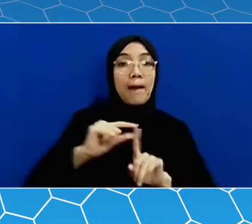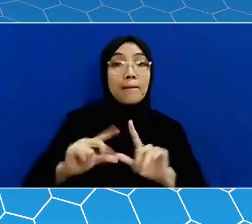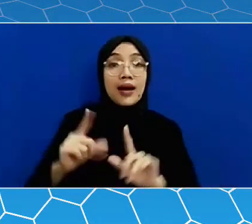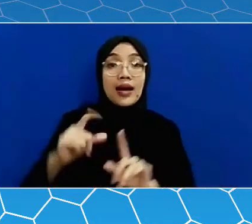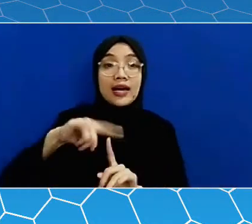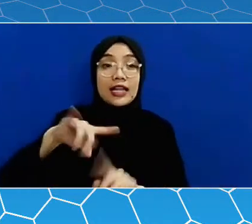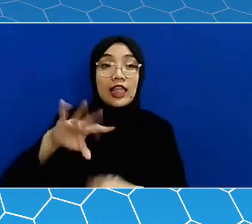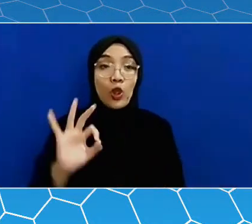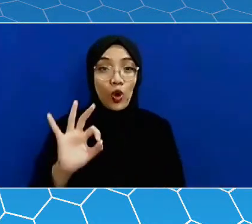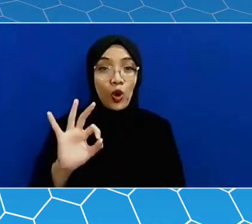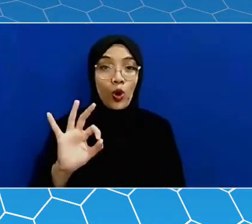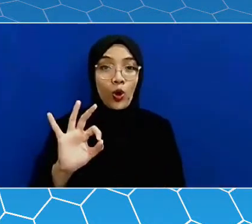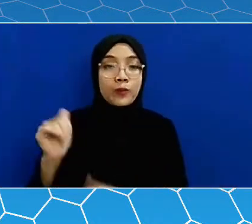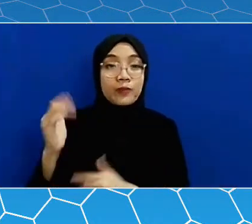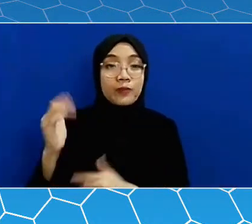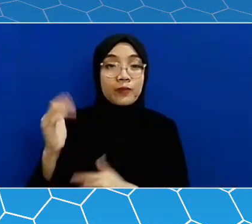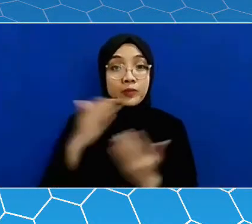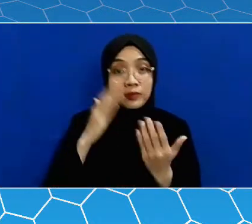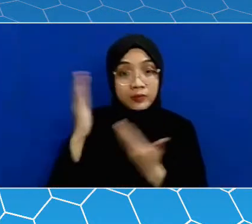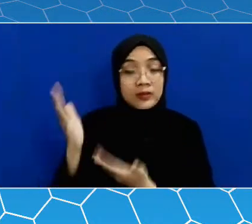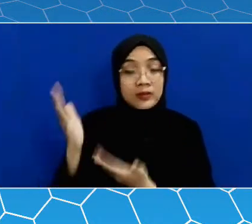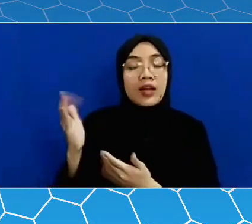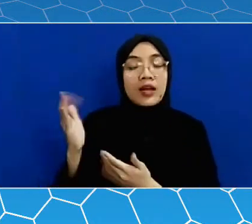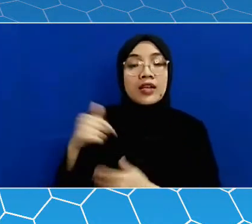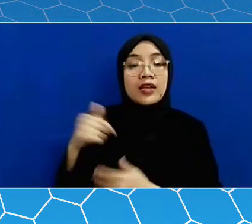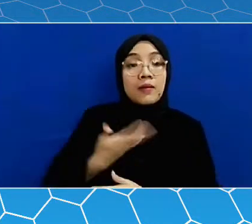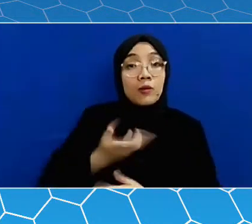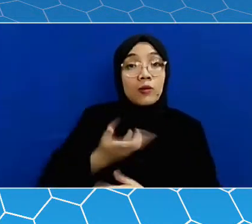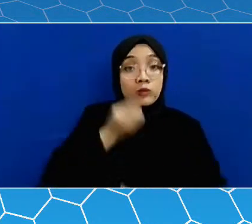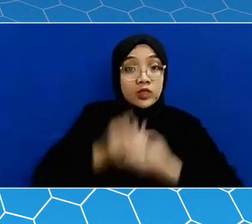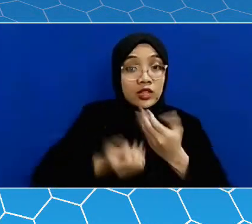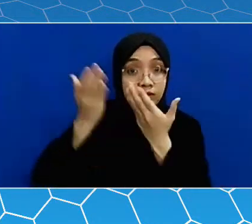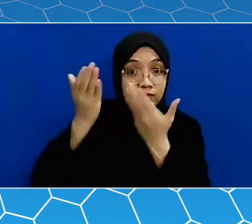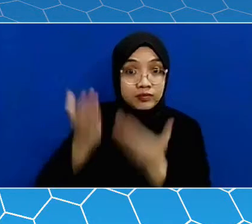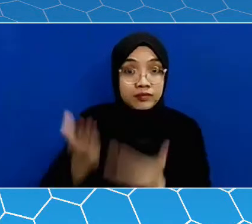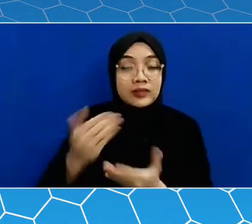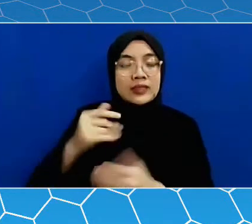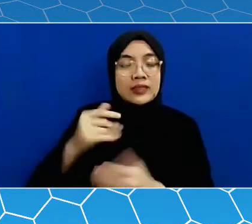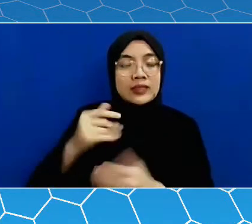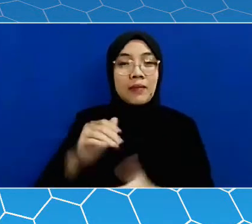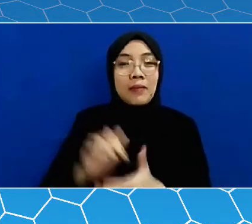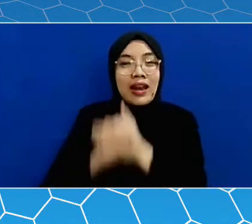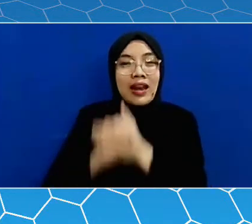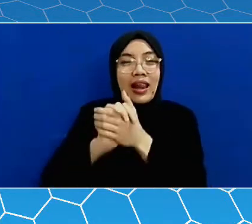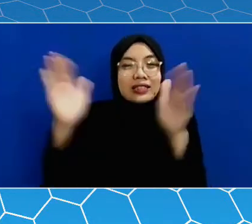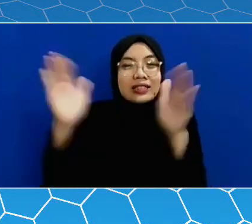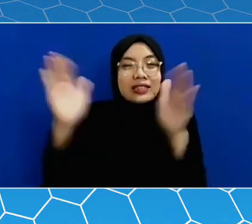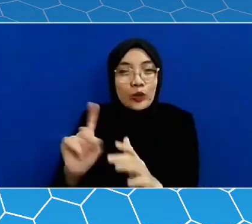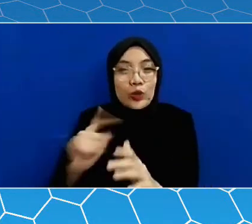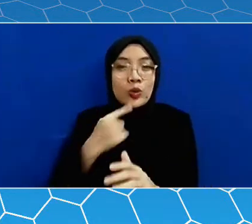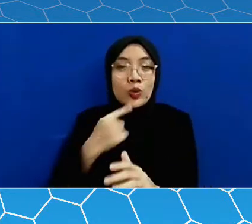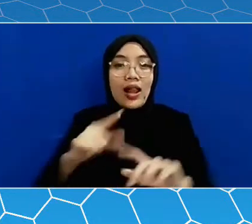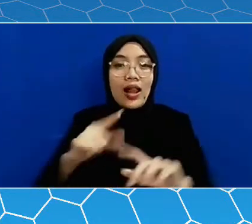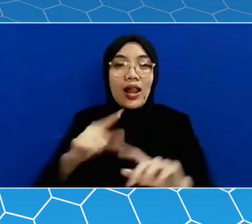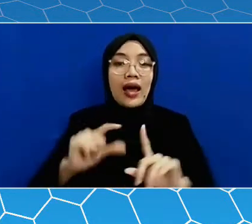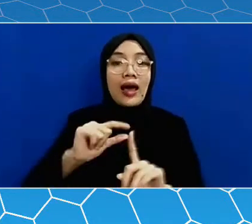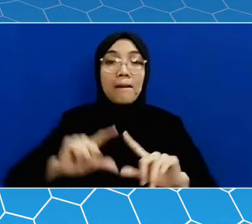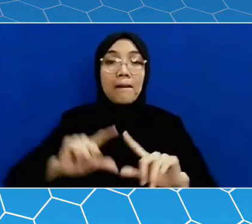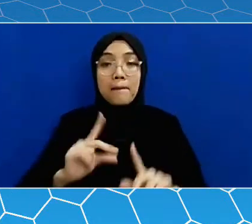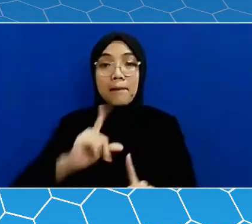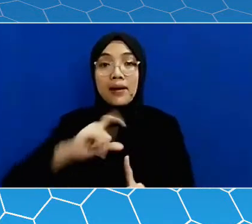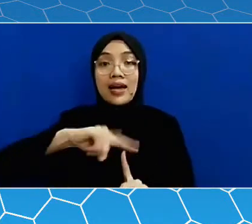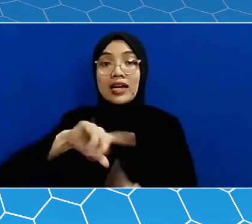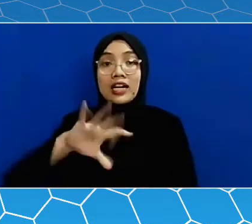Yeah, so I'll give you first a short introduction to Aparito and then move on to three case studies to